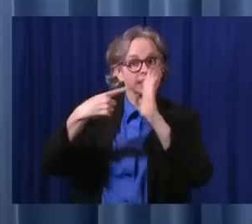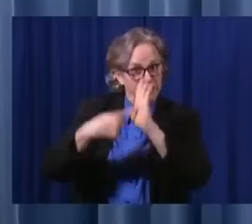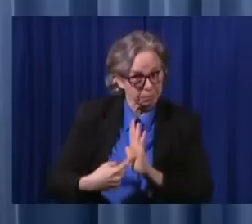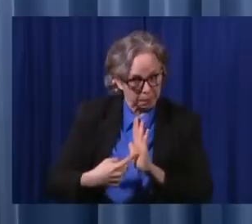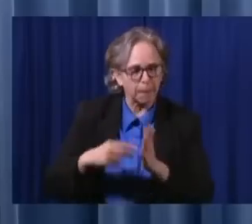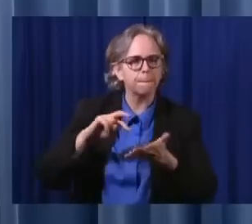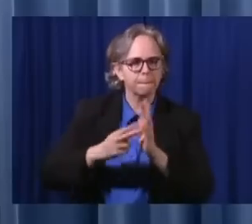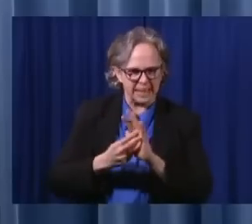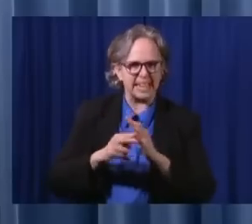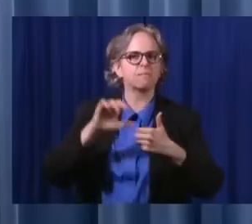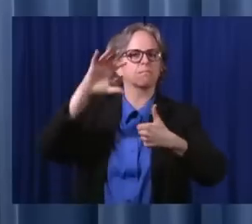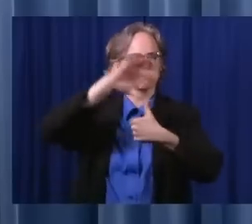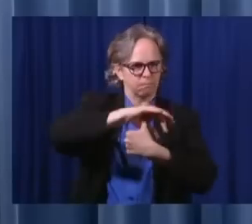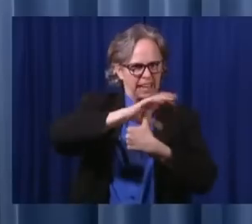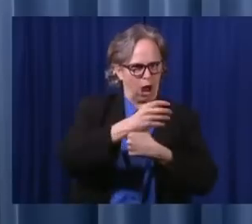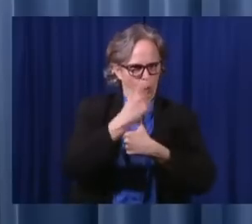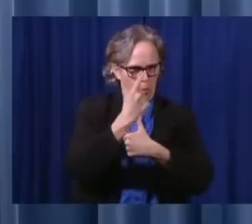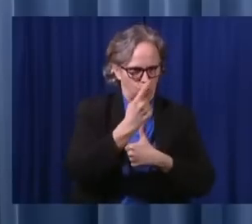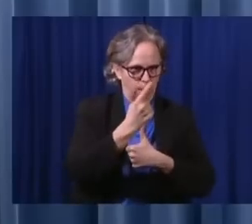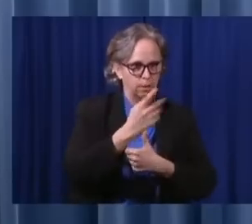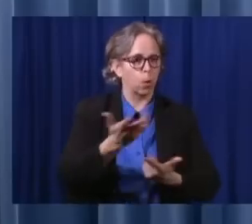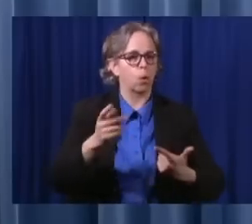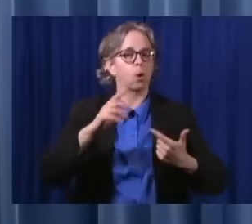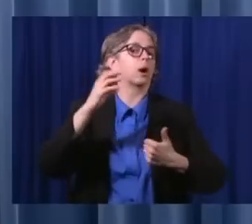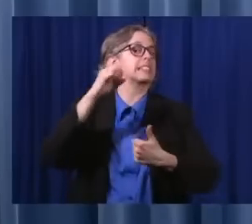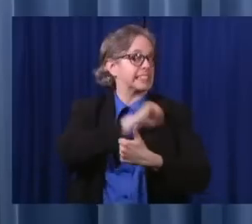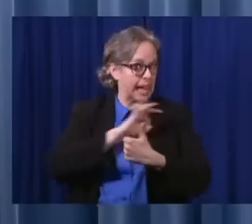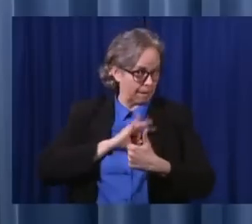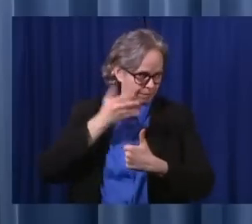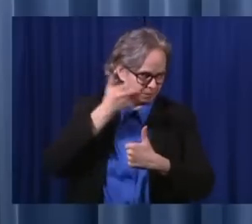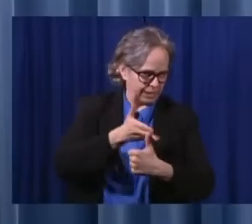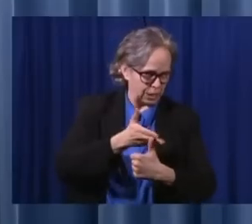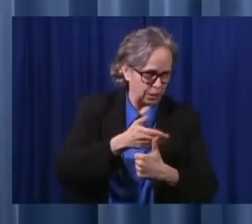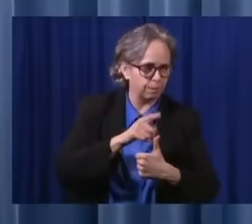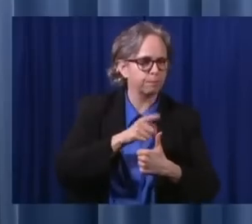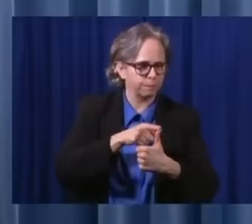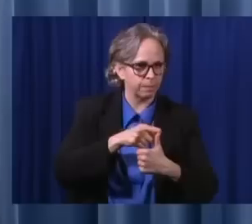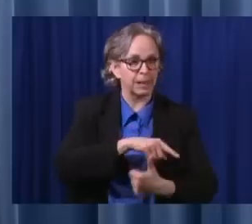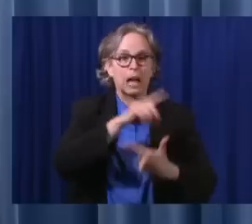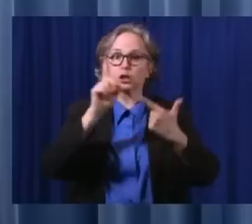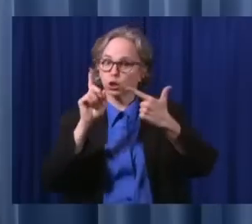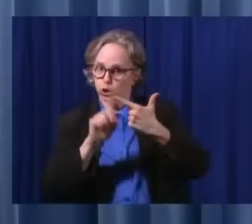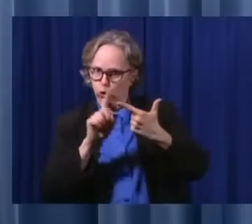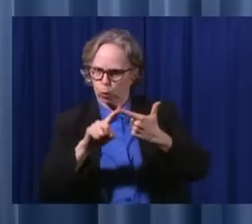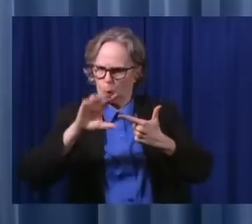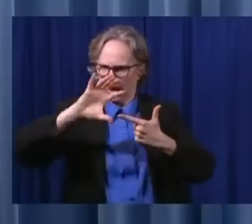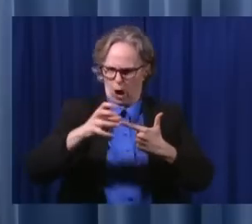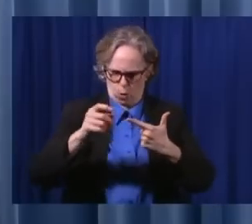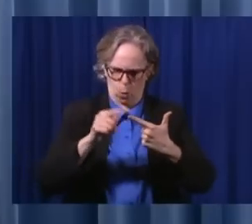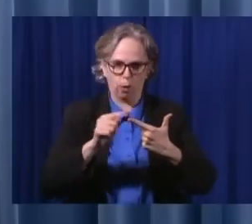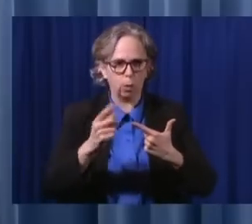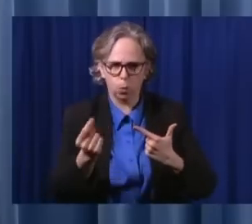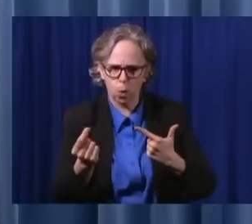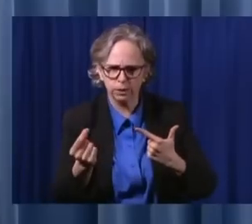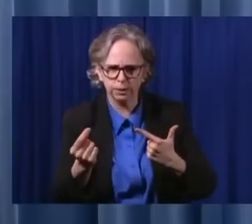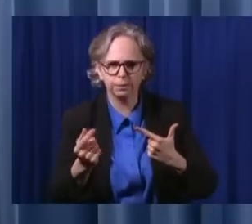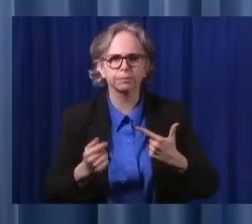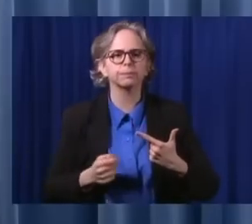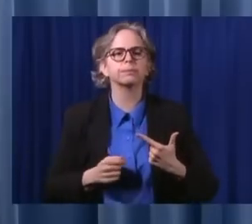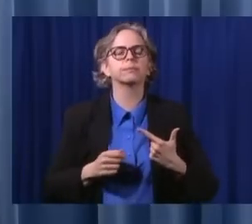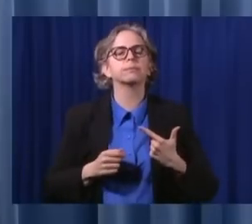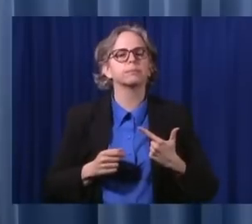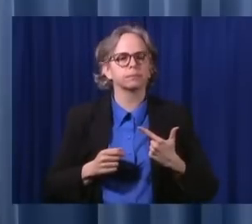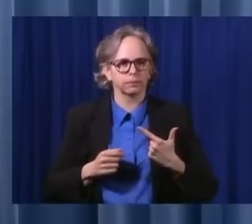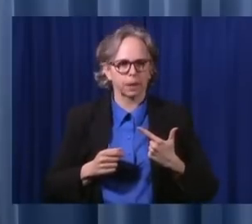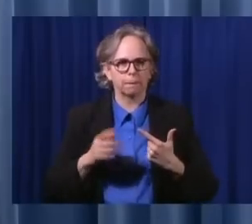employees, behavioral health workers. 2, again, this is currently, people at high